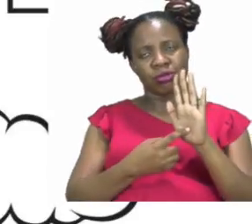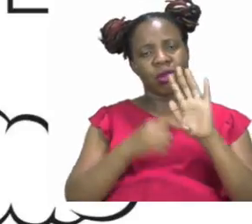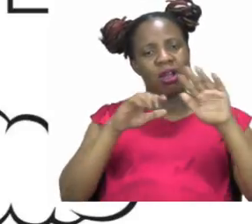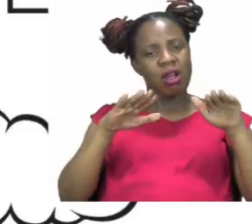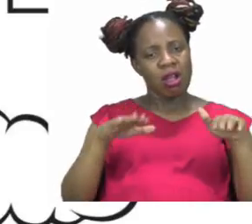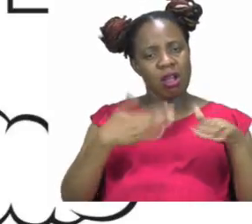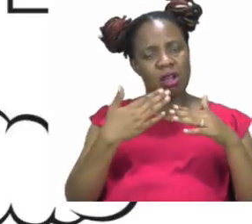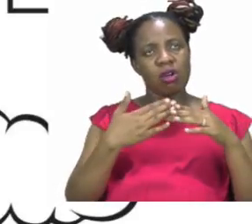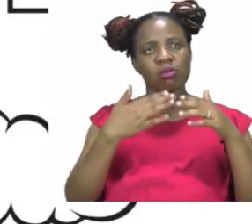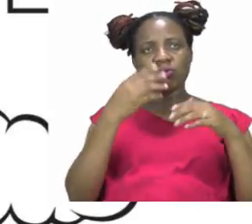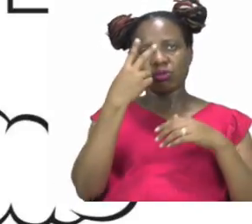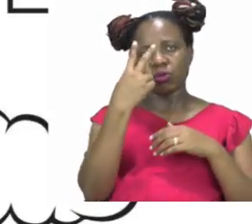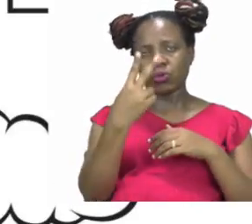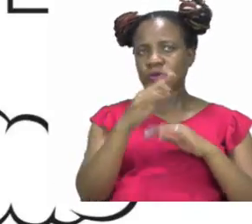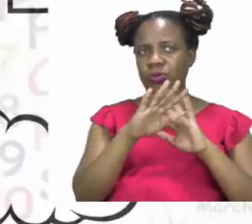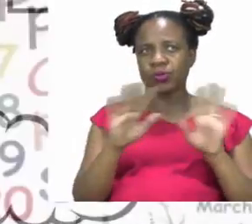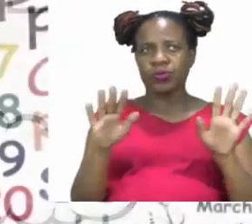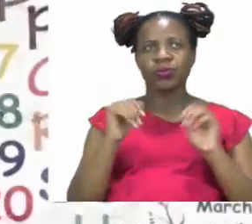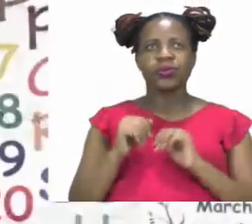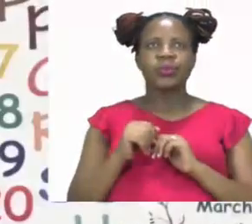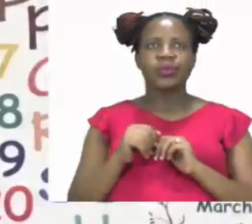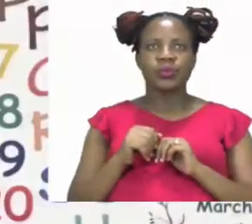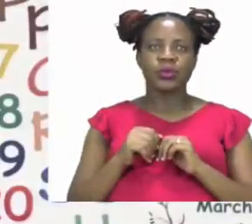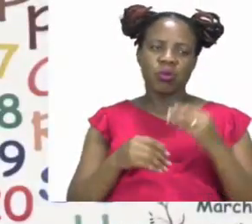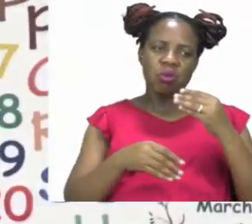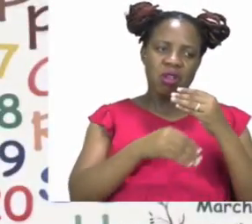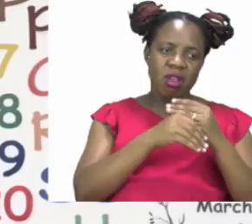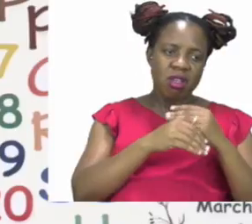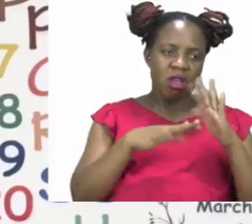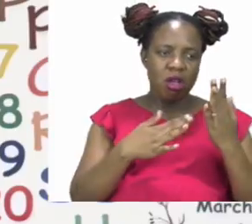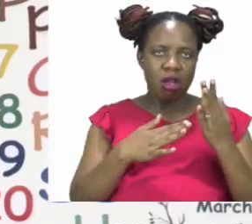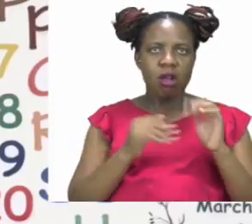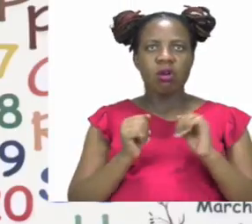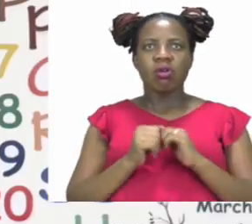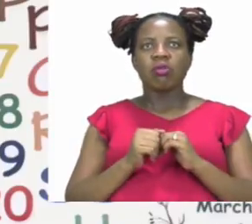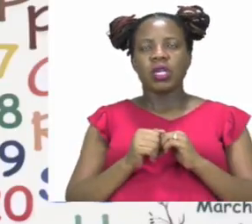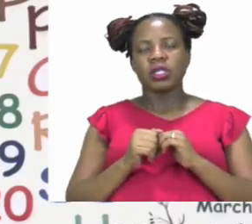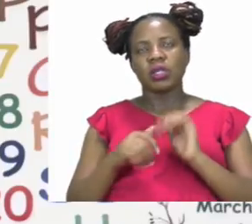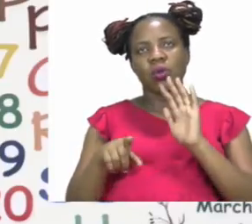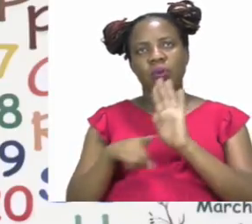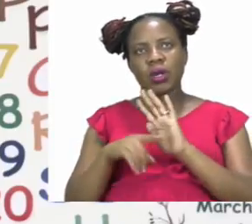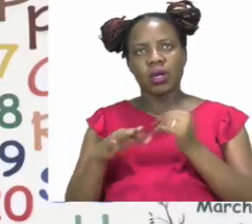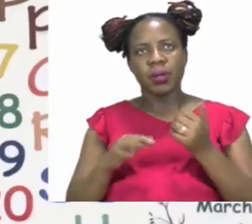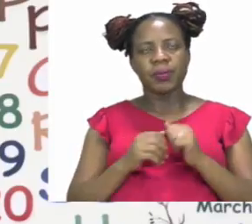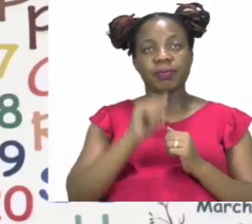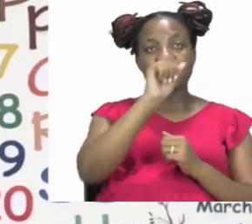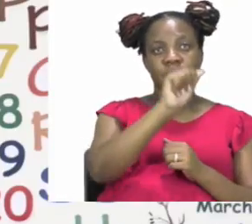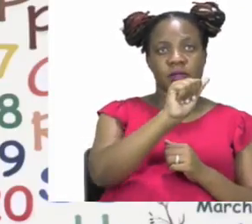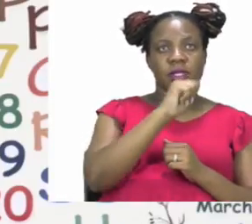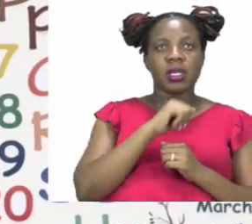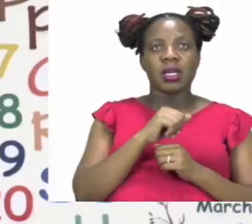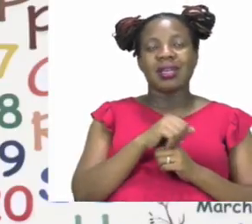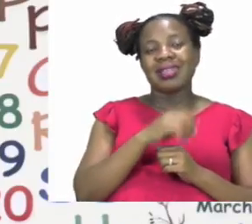how we add and subtract. So A is 7 plus